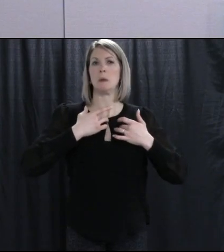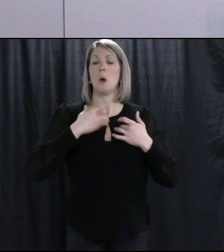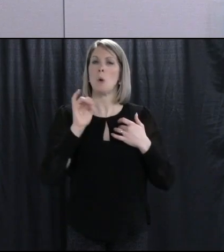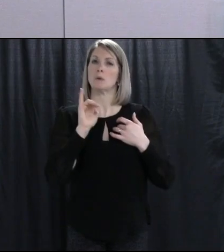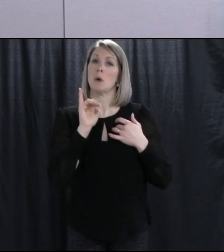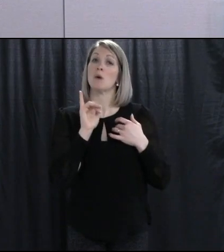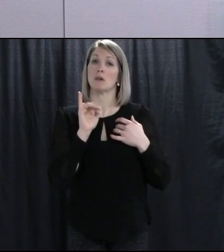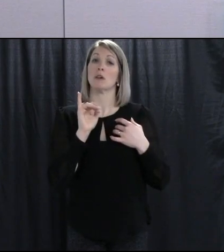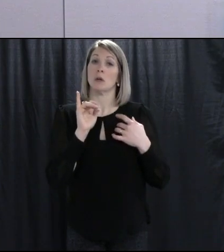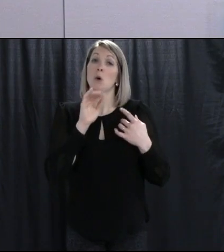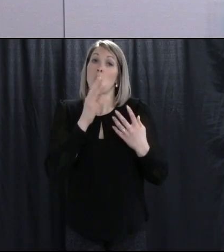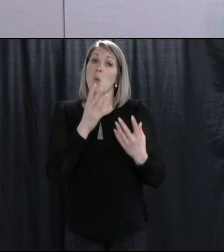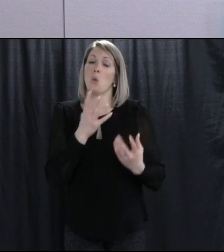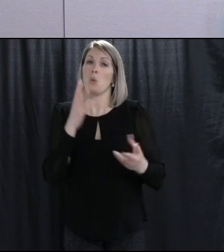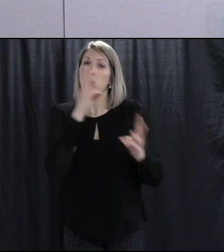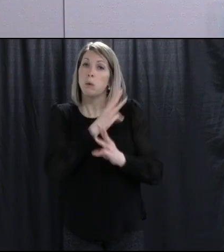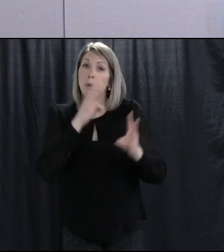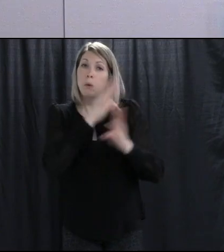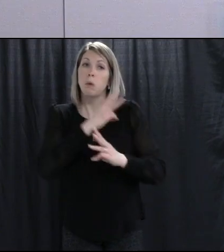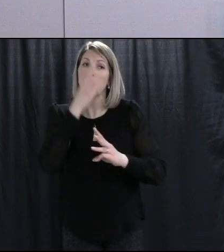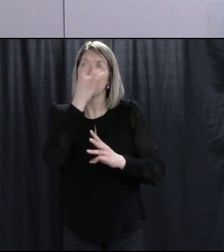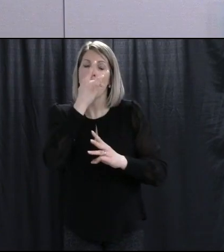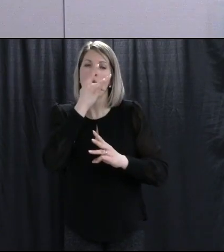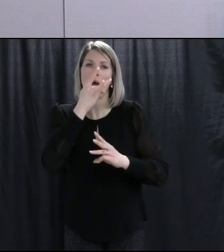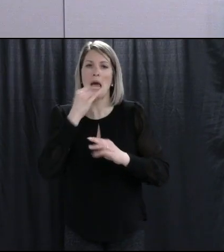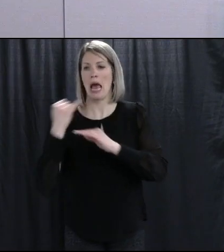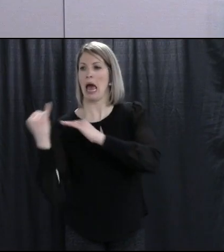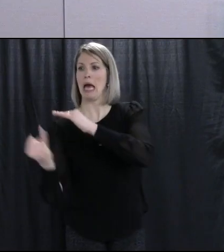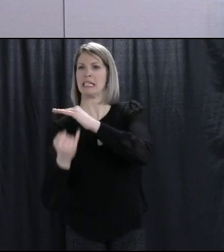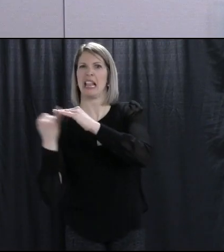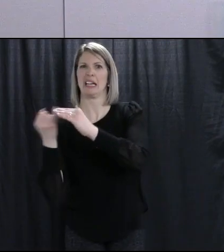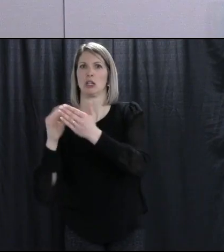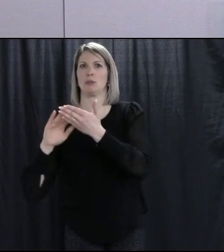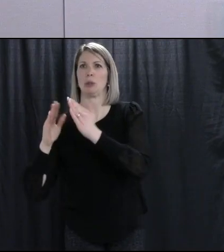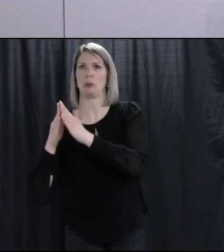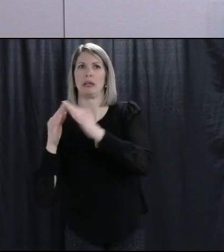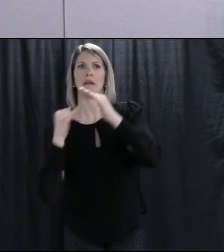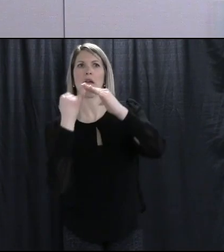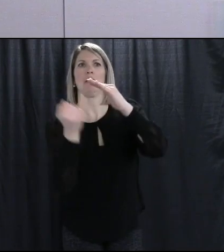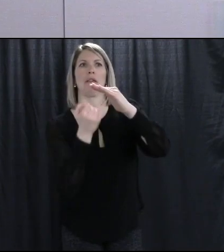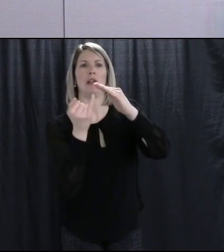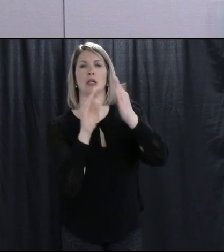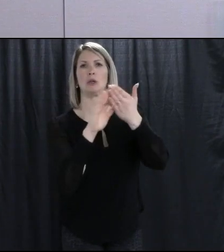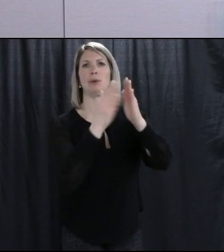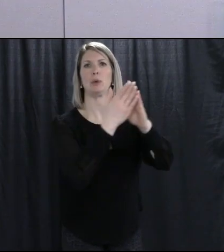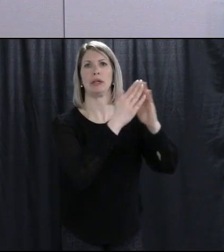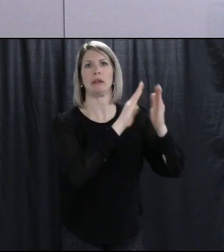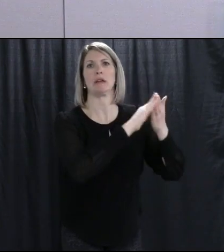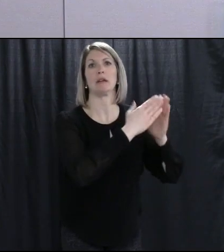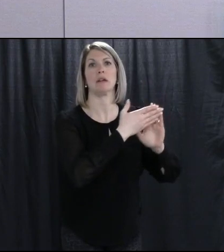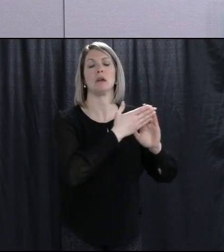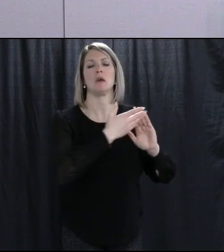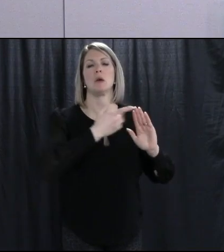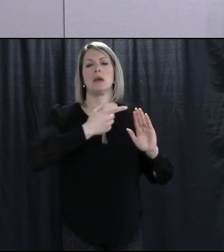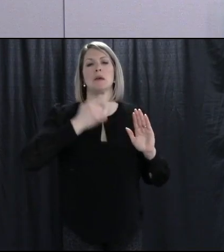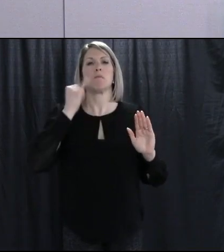and current health conditions of people to start with? So we're concerned about what will